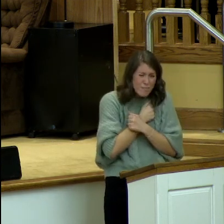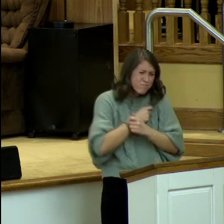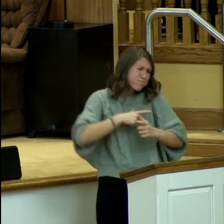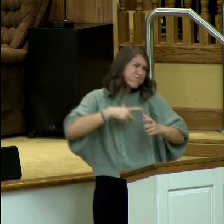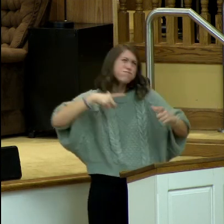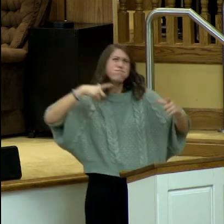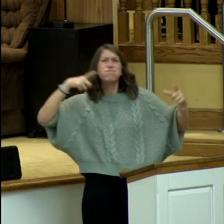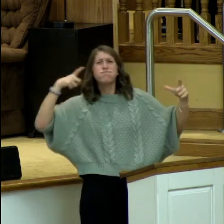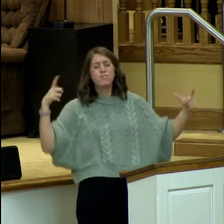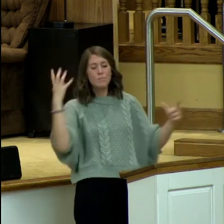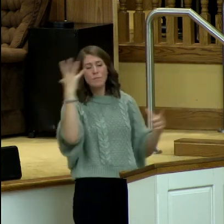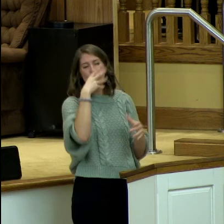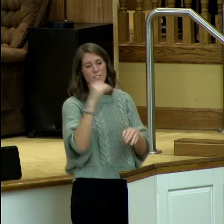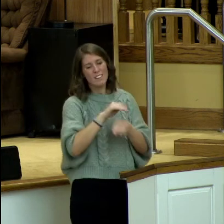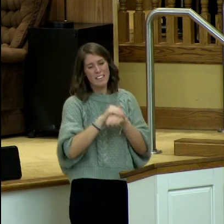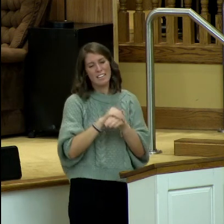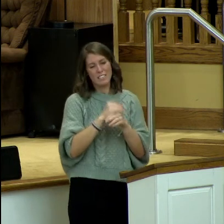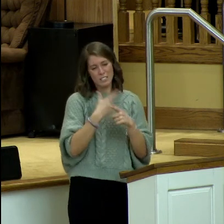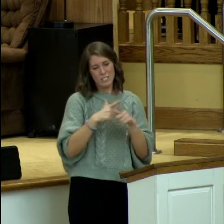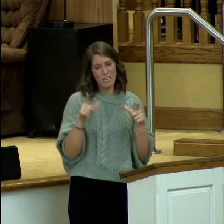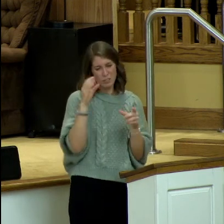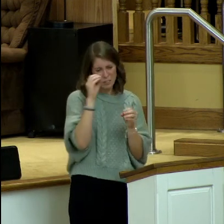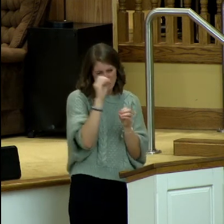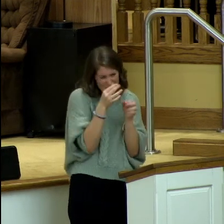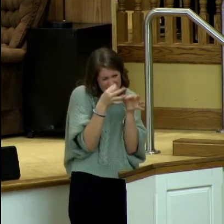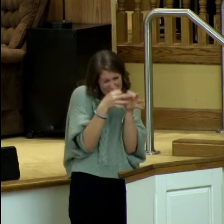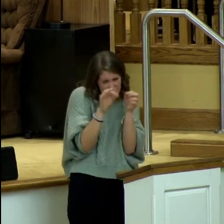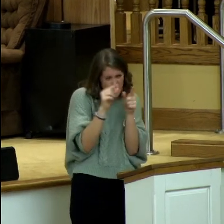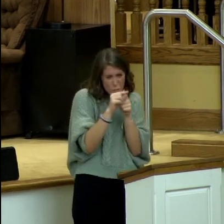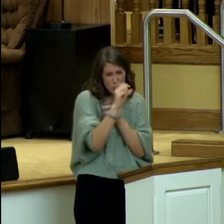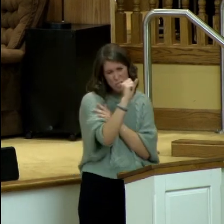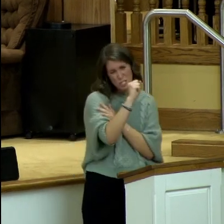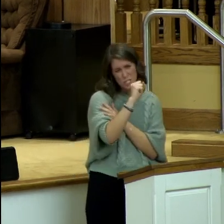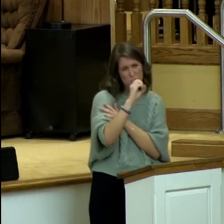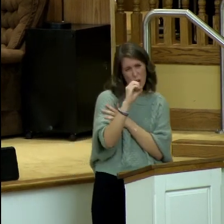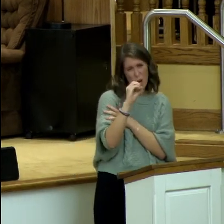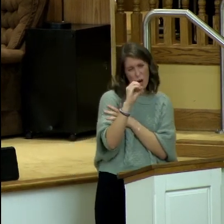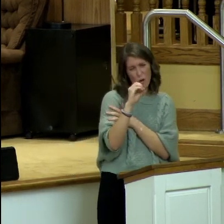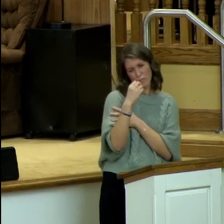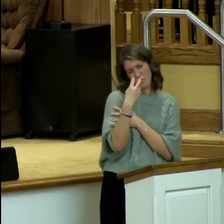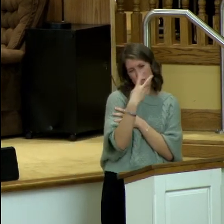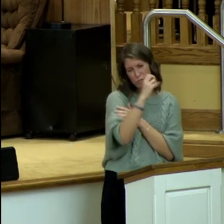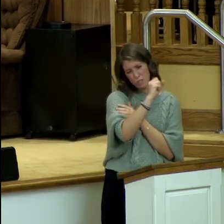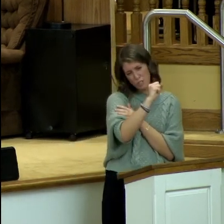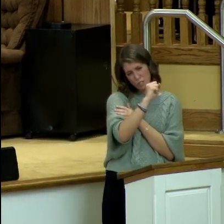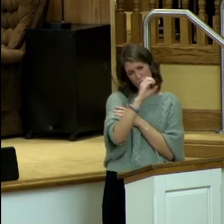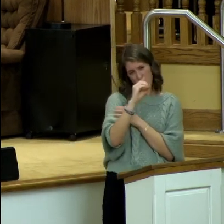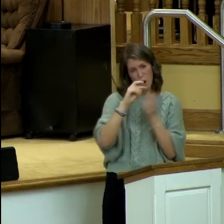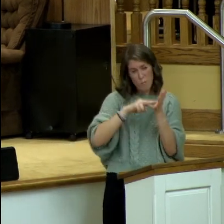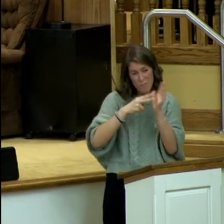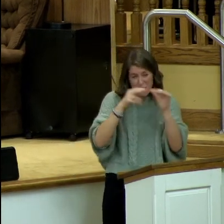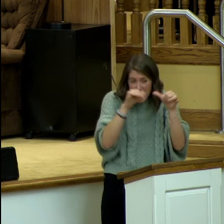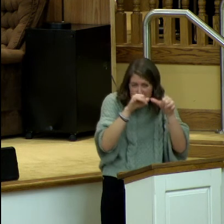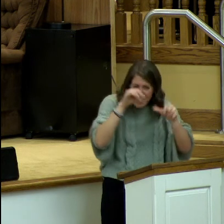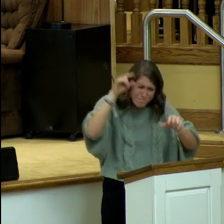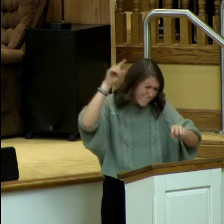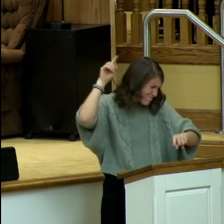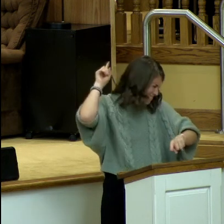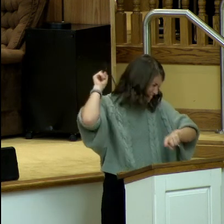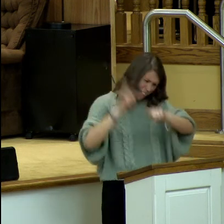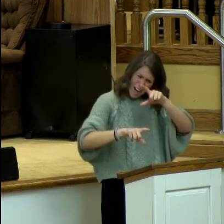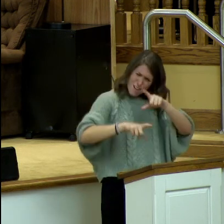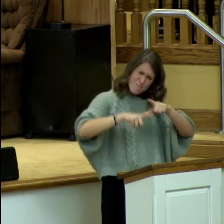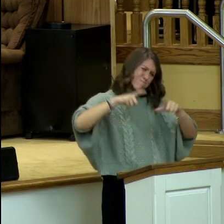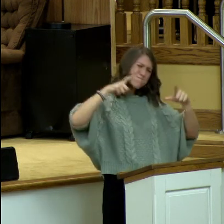of the English language there. The translators put that simple one syllable, two-letter word, so, meaning it's immeasurable. It's a love that